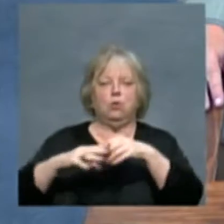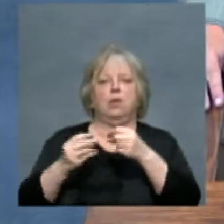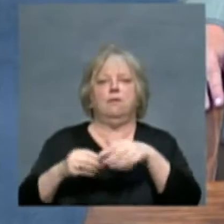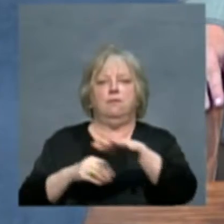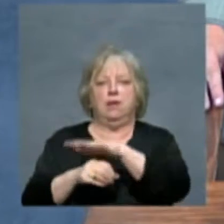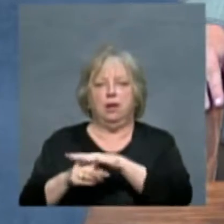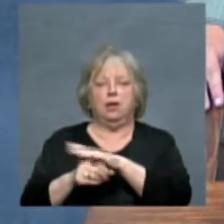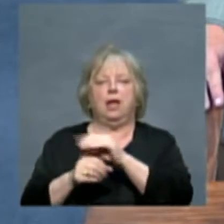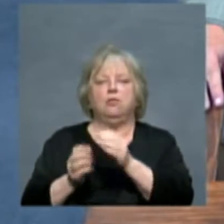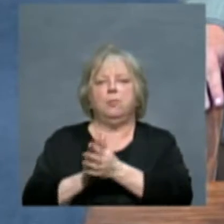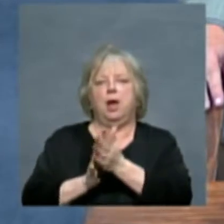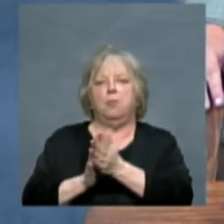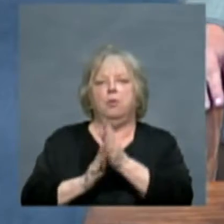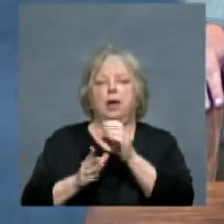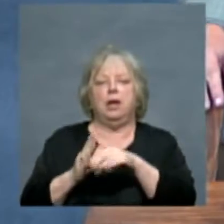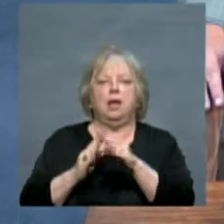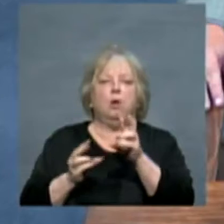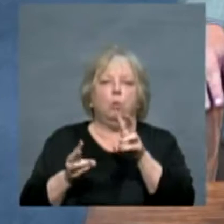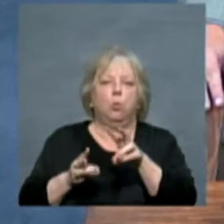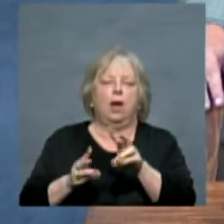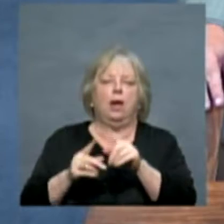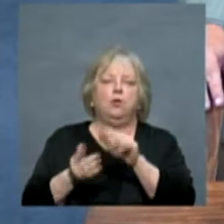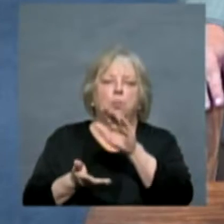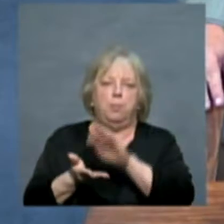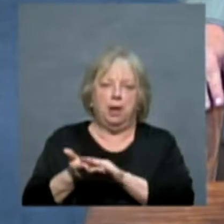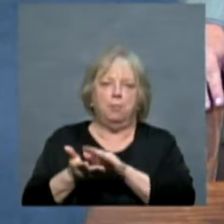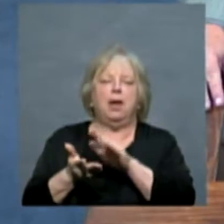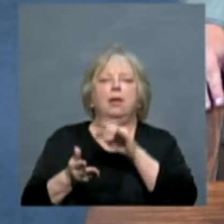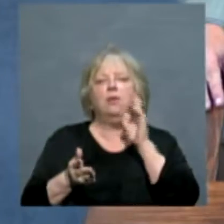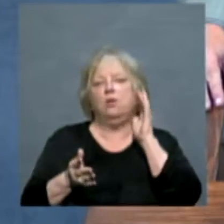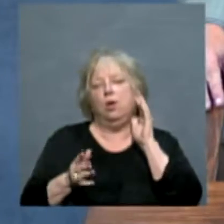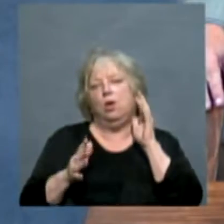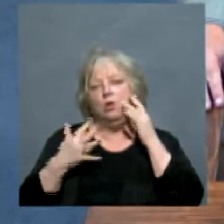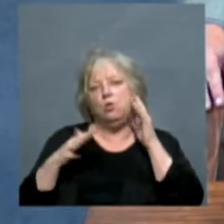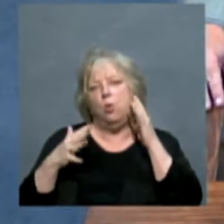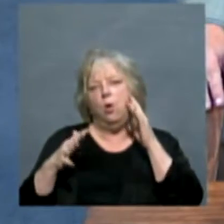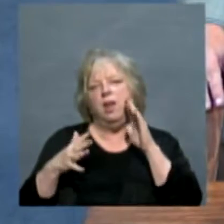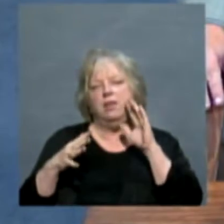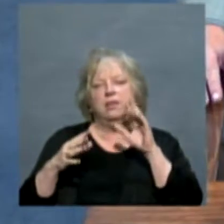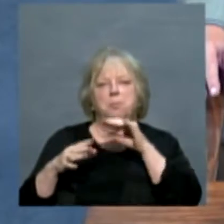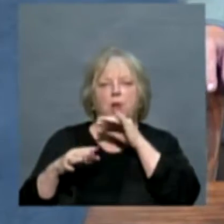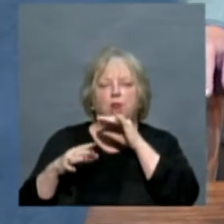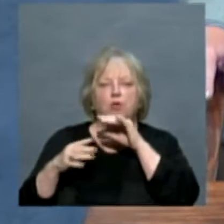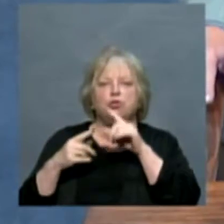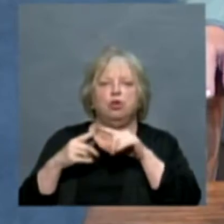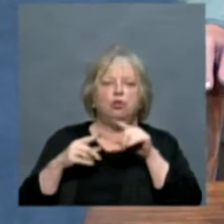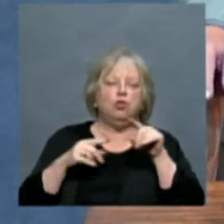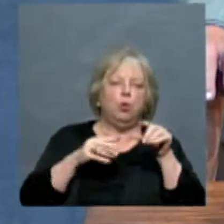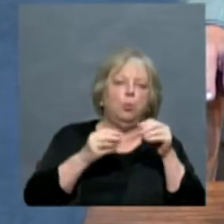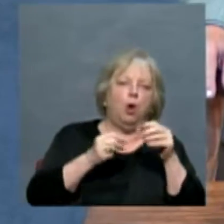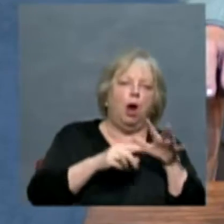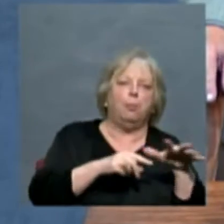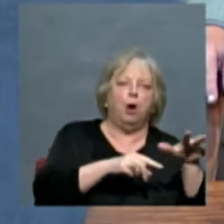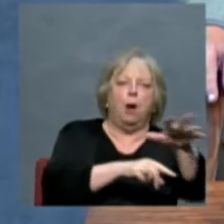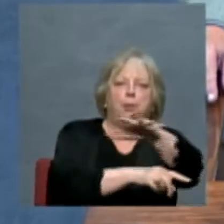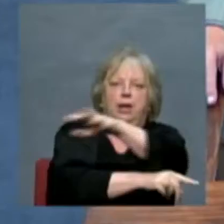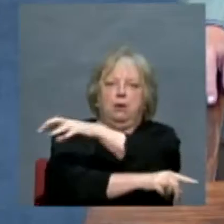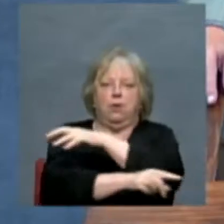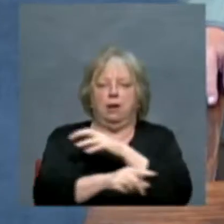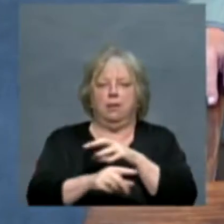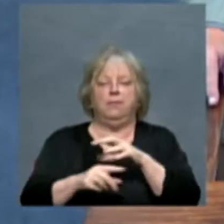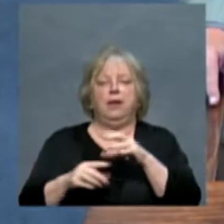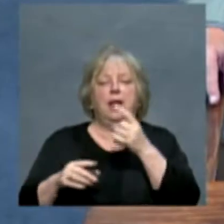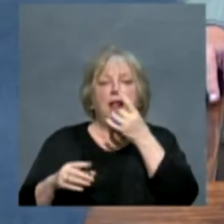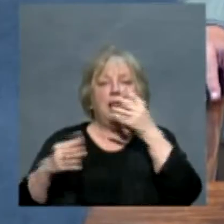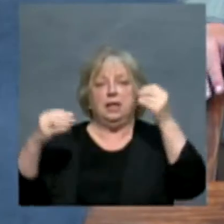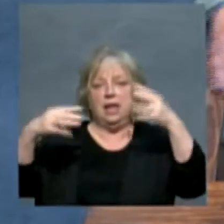to minimize as much as possible noise pollution to adjacent properties. Lighting of the fields will not be allowed with